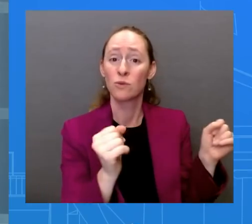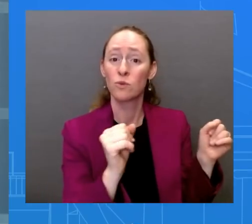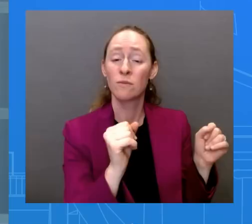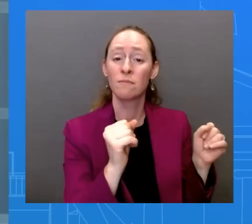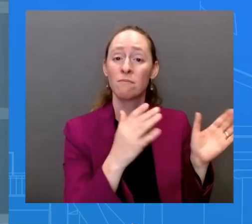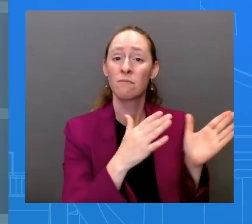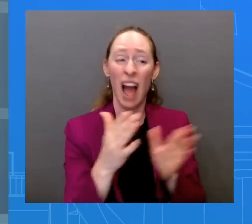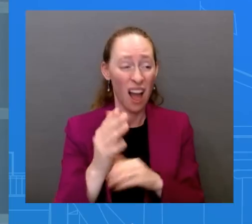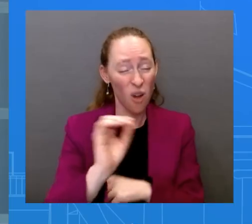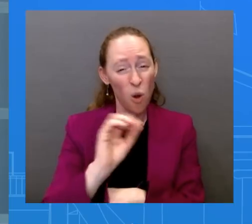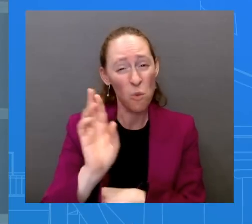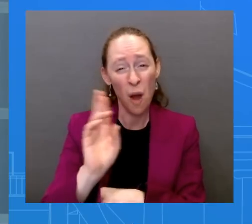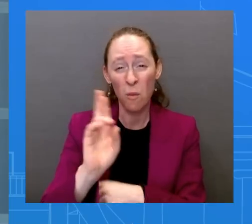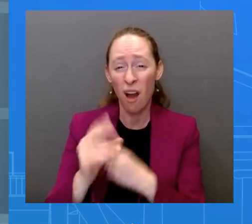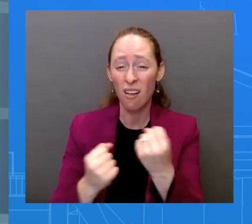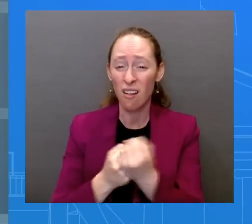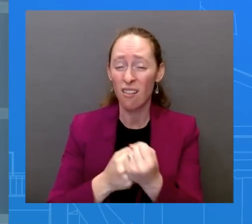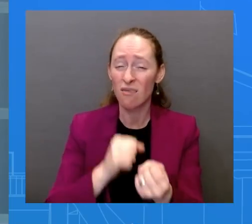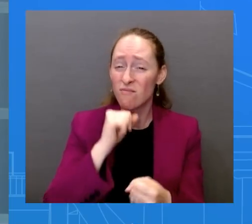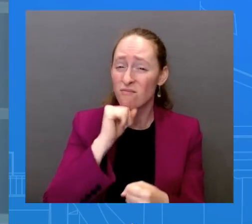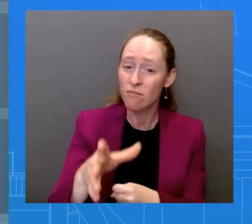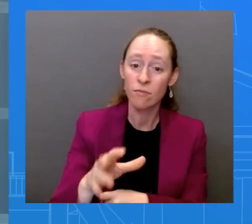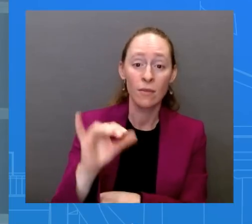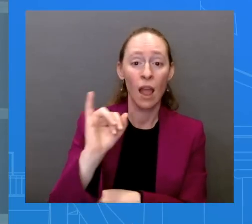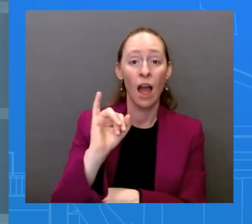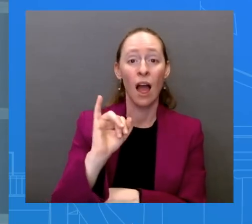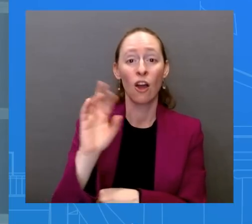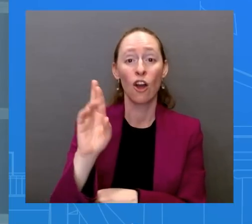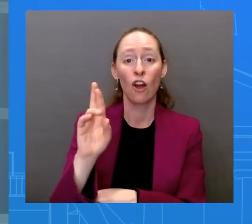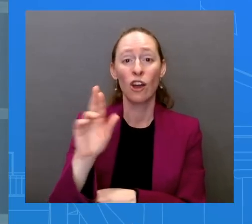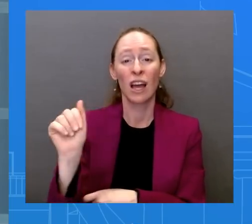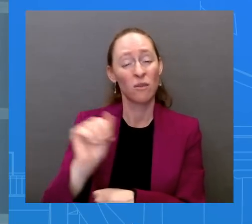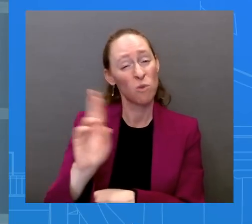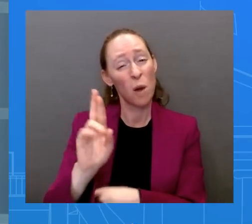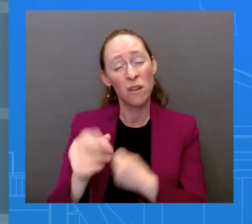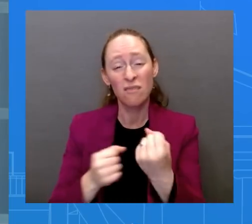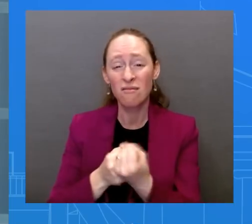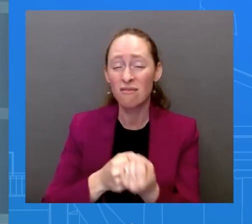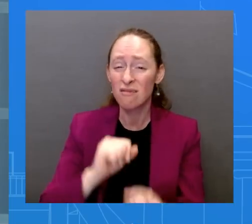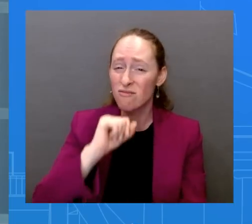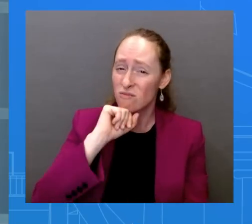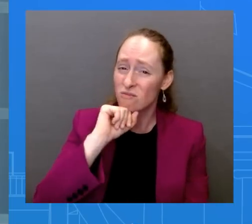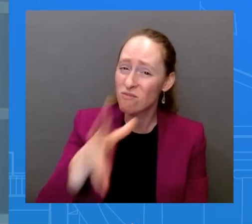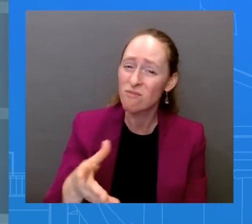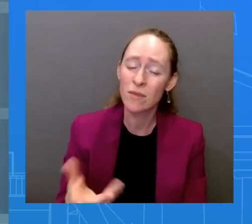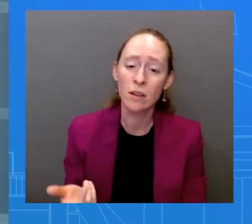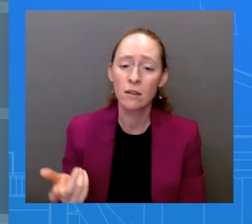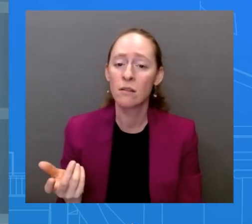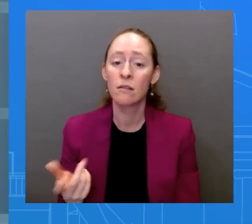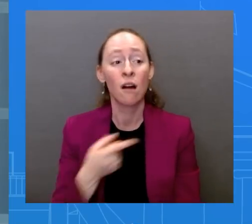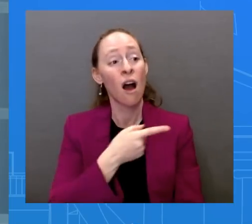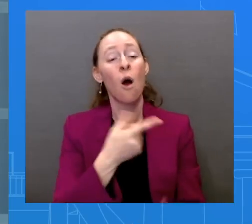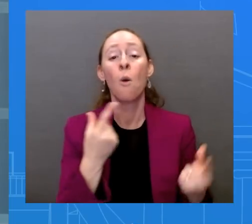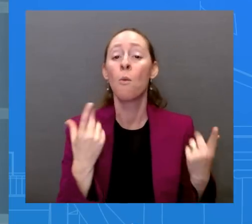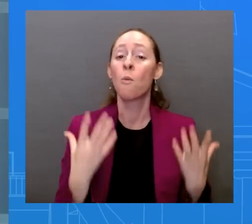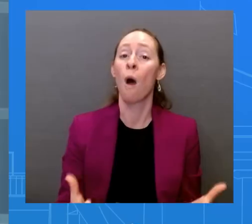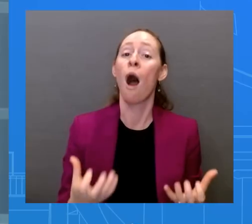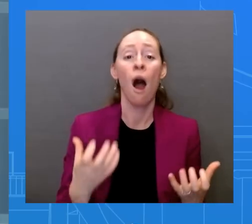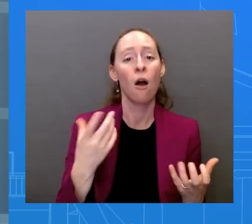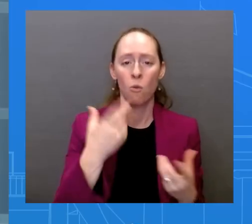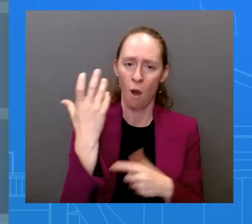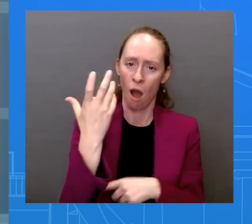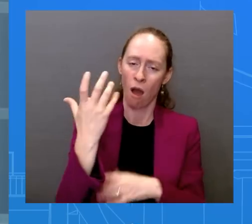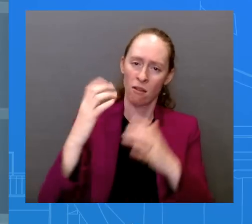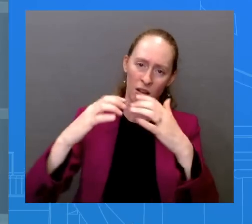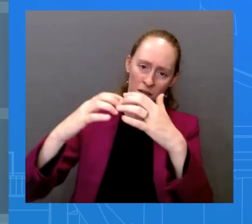Act, Republicans didn't vote for that. In fact, they put forth an agenda that wants to take away the gains that we have